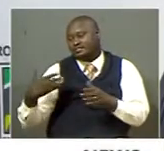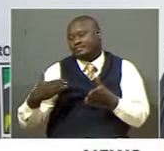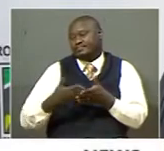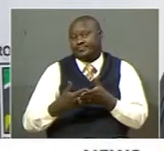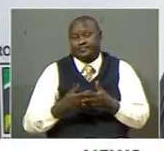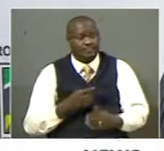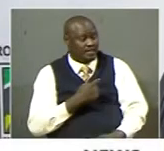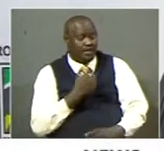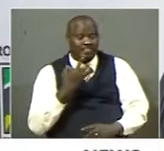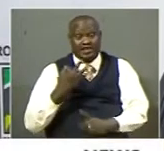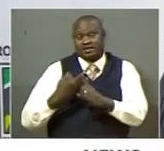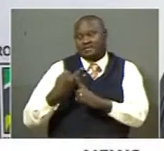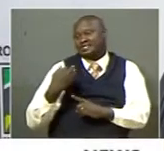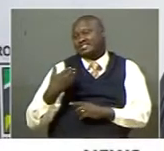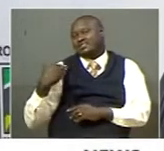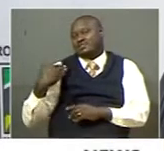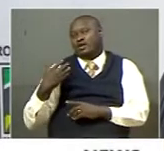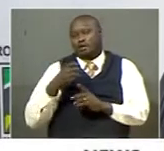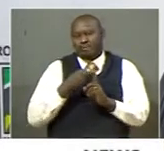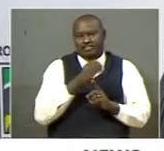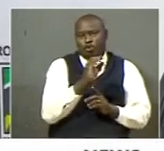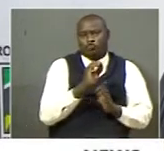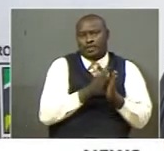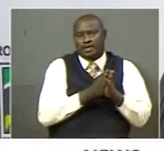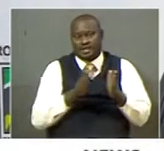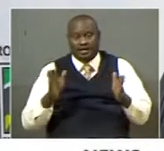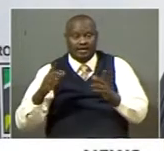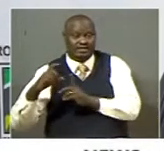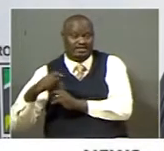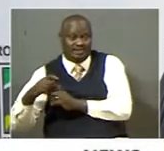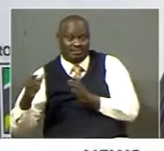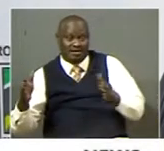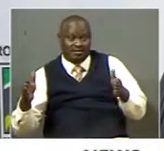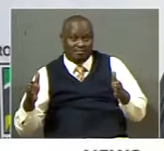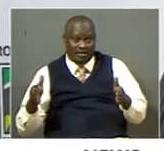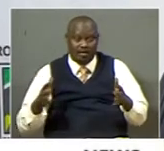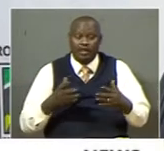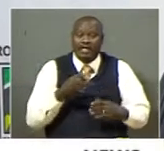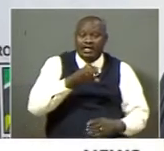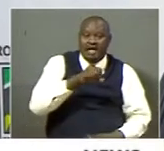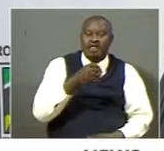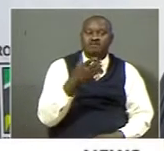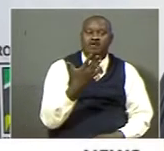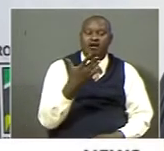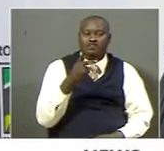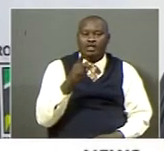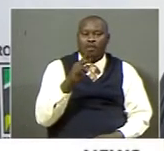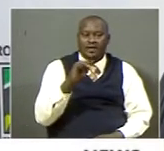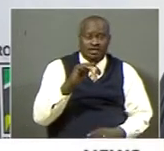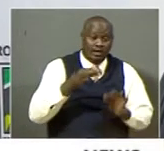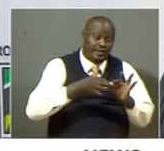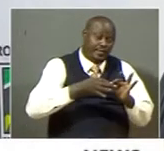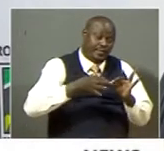quarter, the last quarter, that is October to December, 95 kilometers equivalent